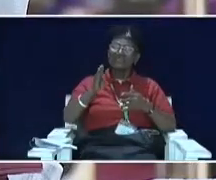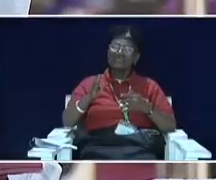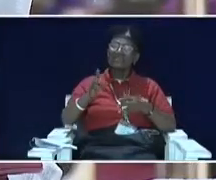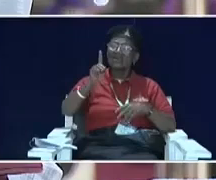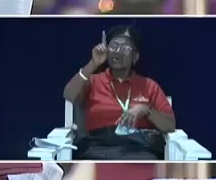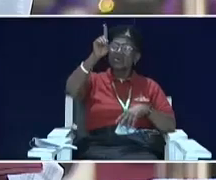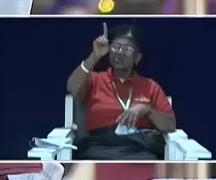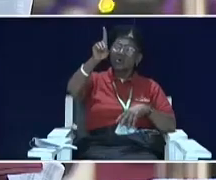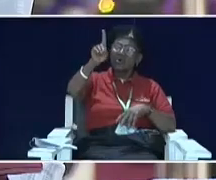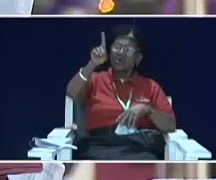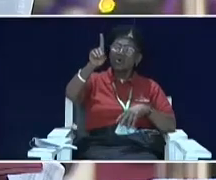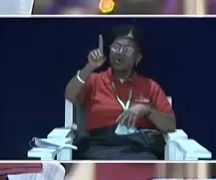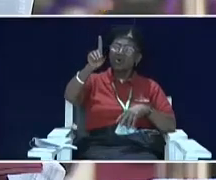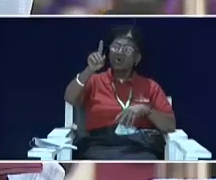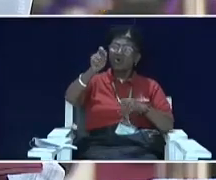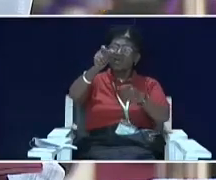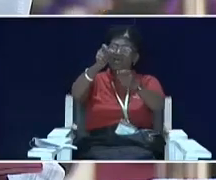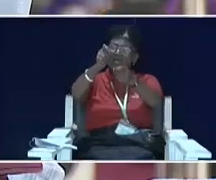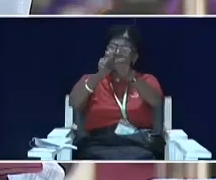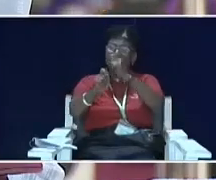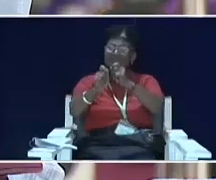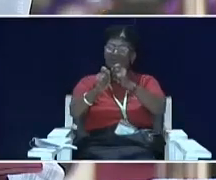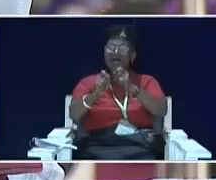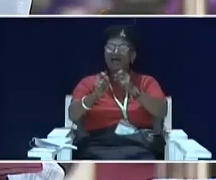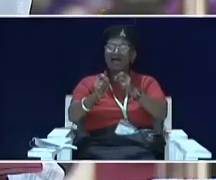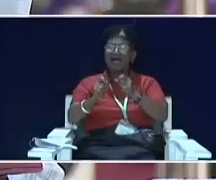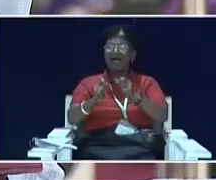one extraordinary